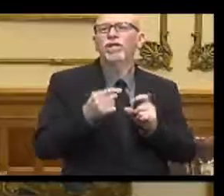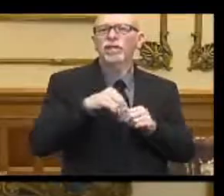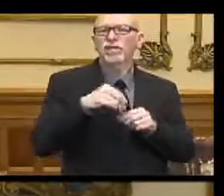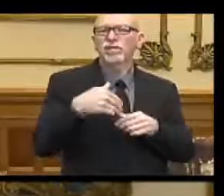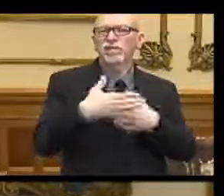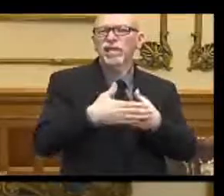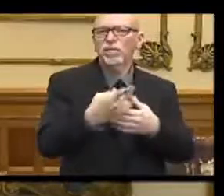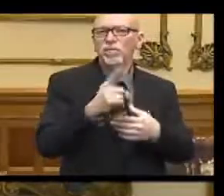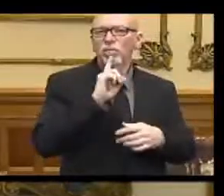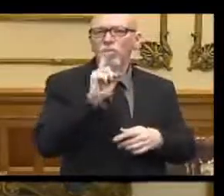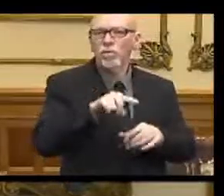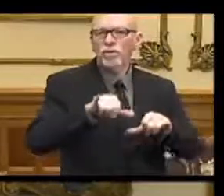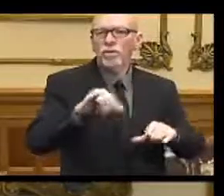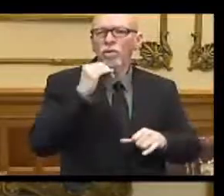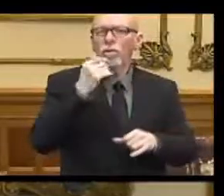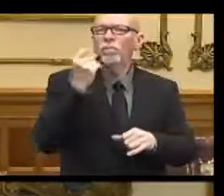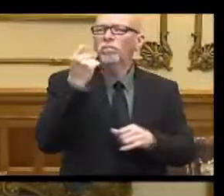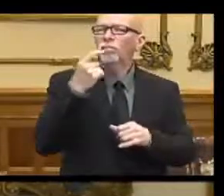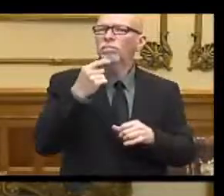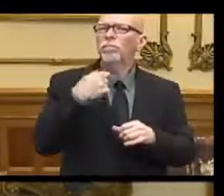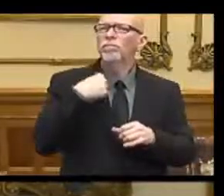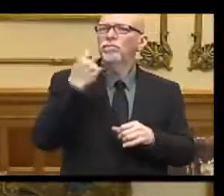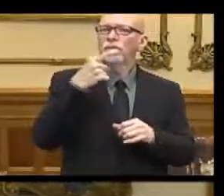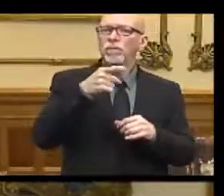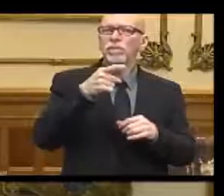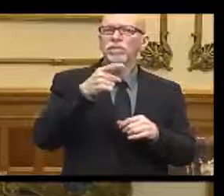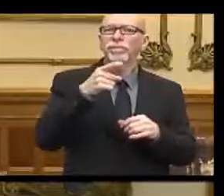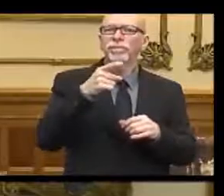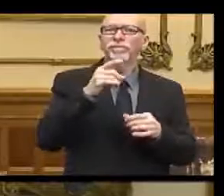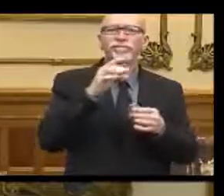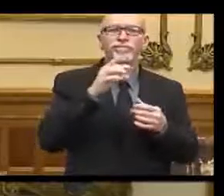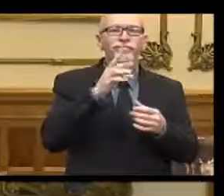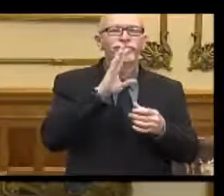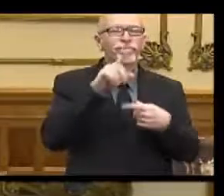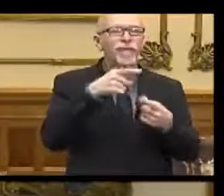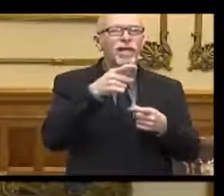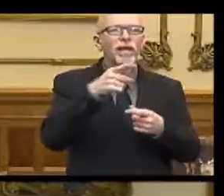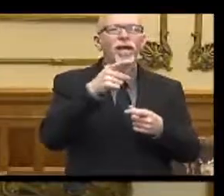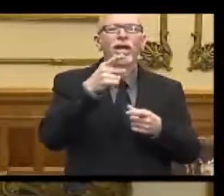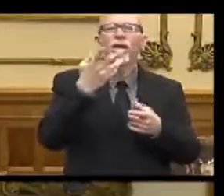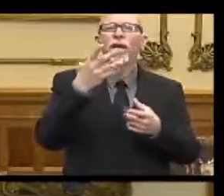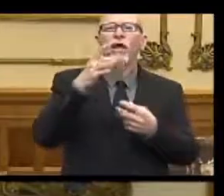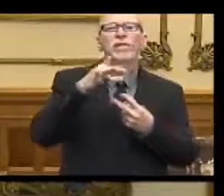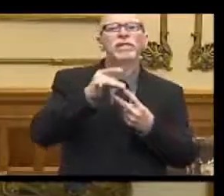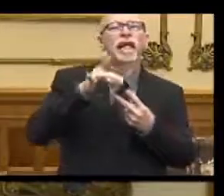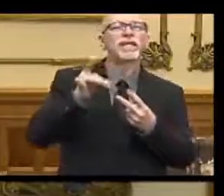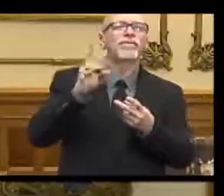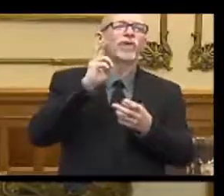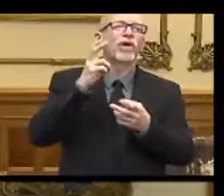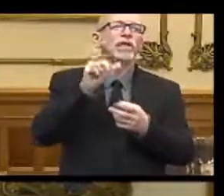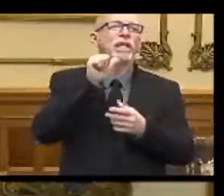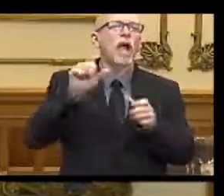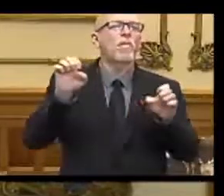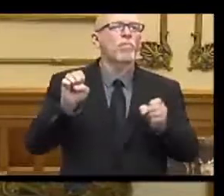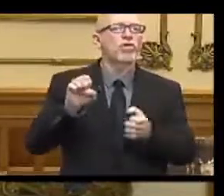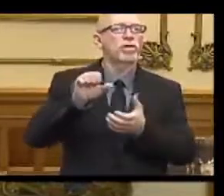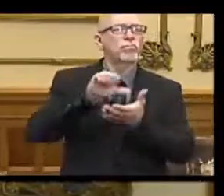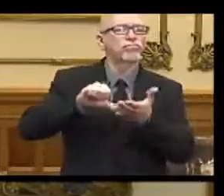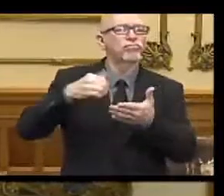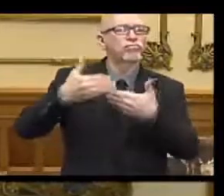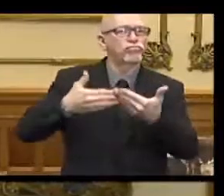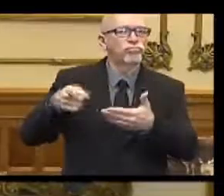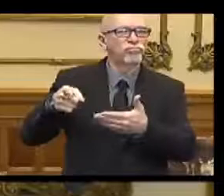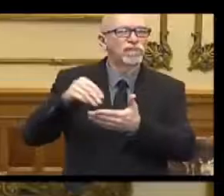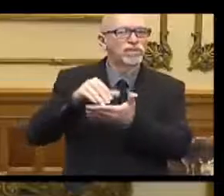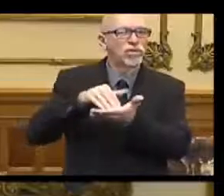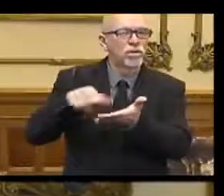version. If I understand you correctly, the consultation about elective procedures, that's coming up on the next revision. What's going to